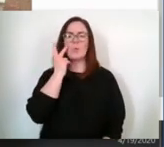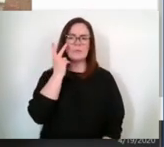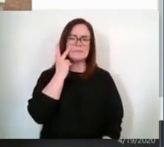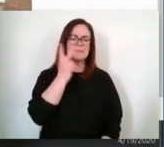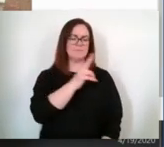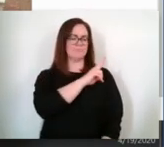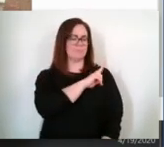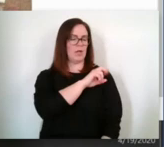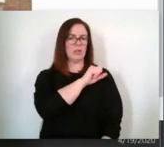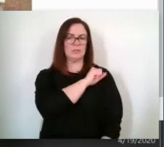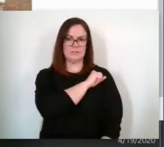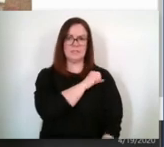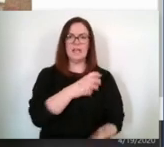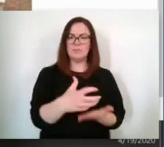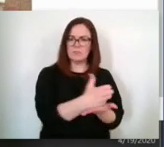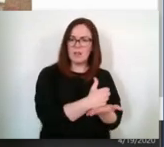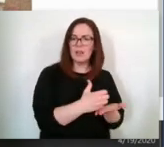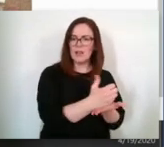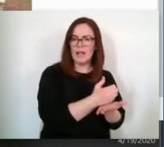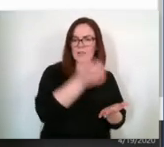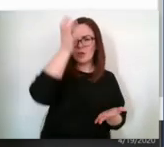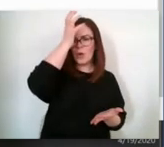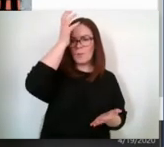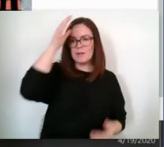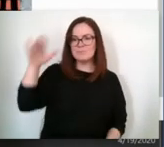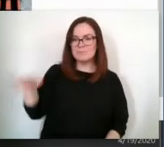time, helping or watching.